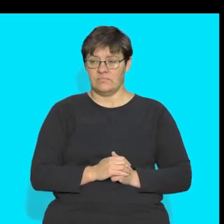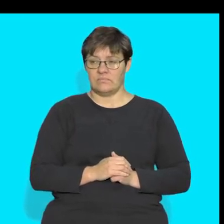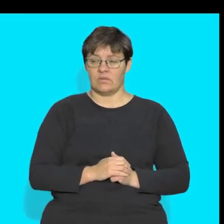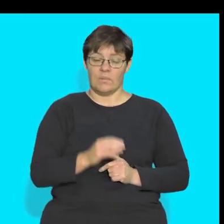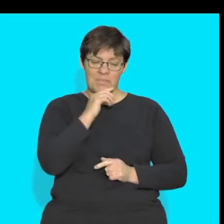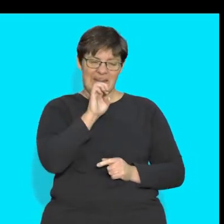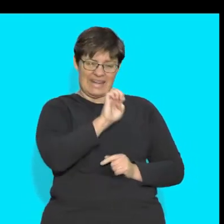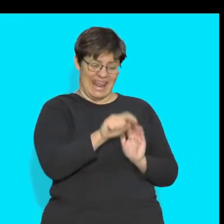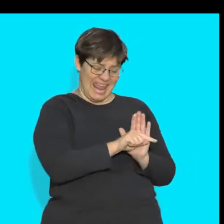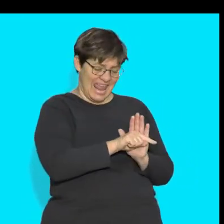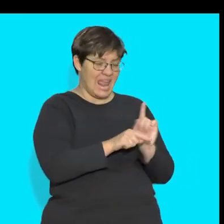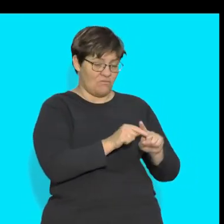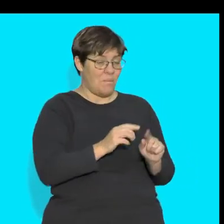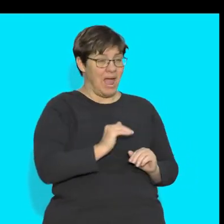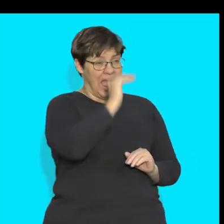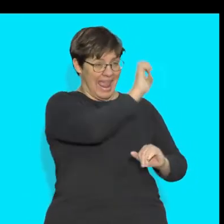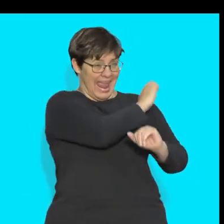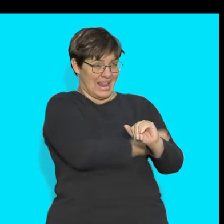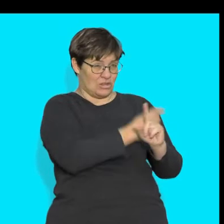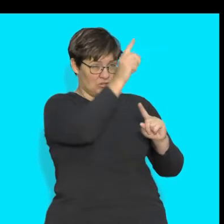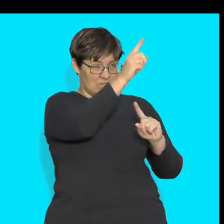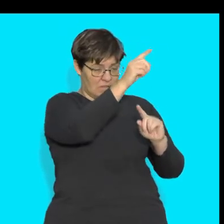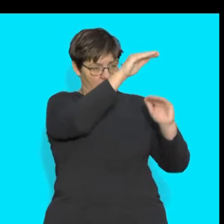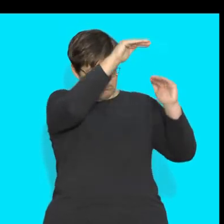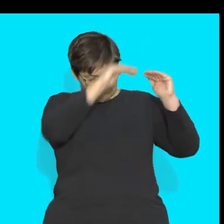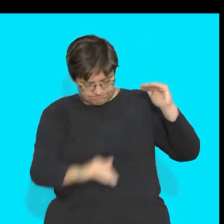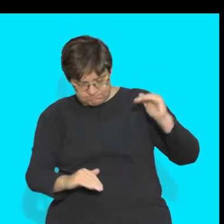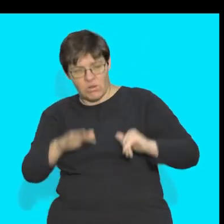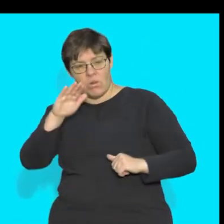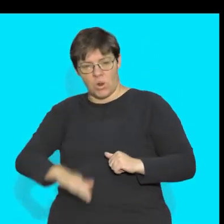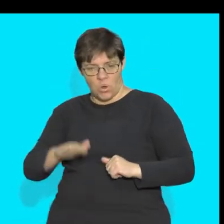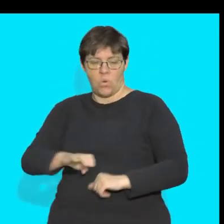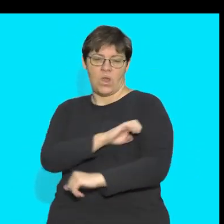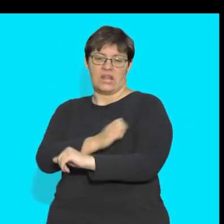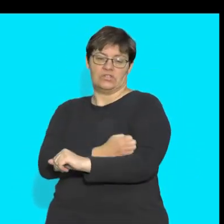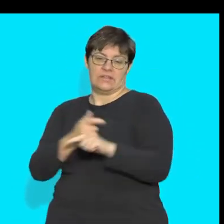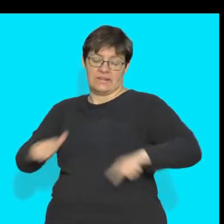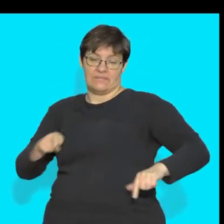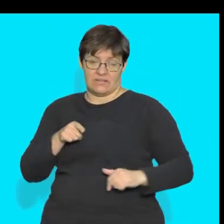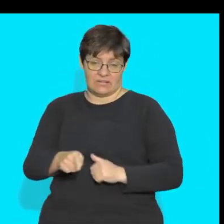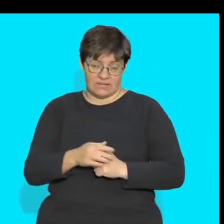energy level